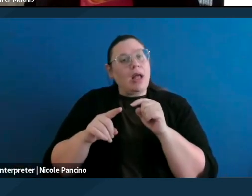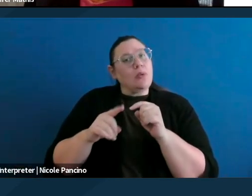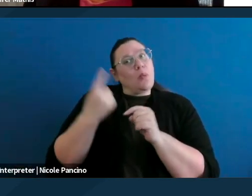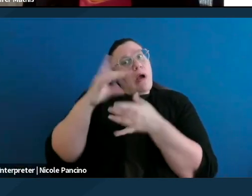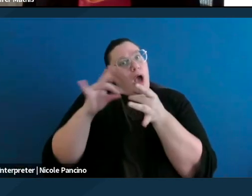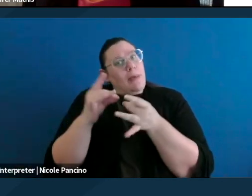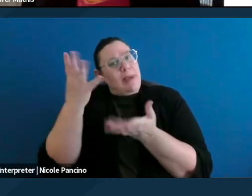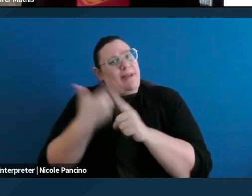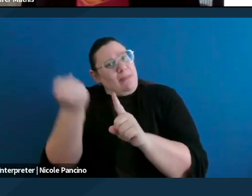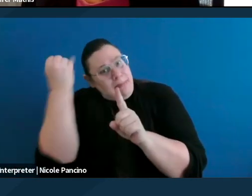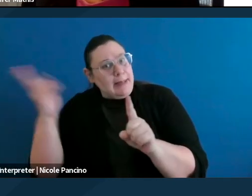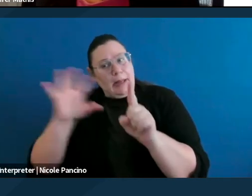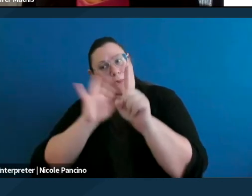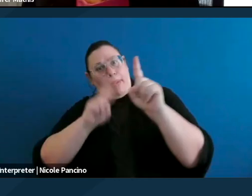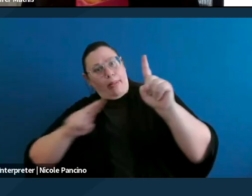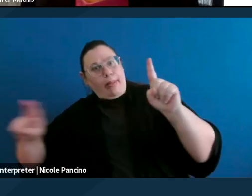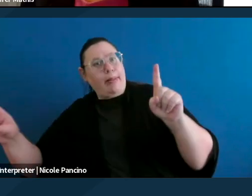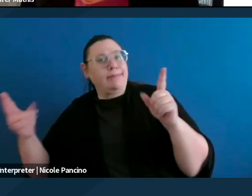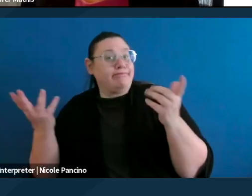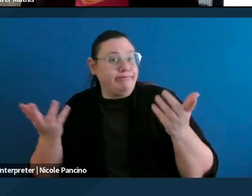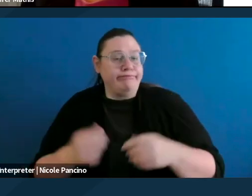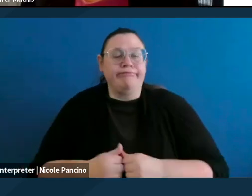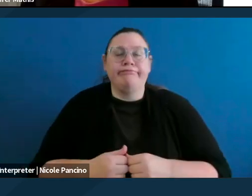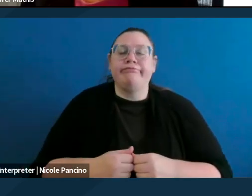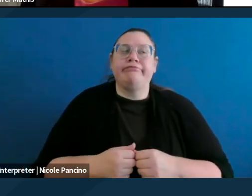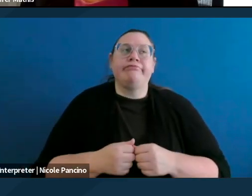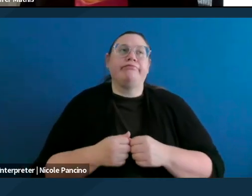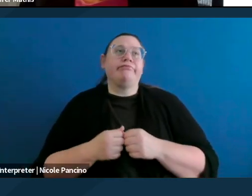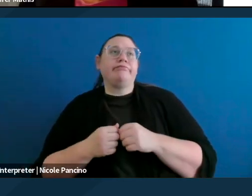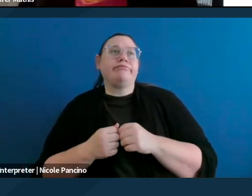that were filed. And then